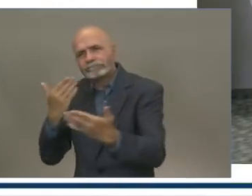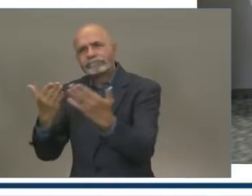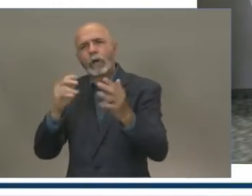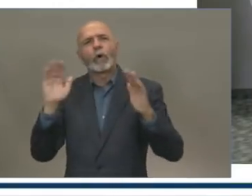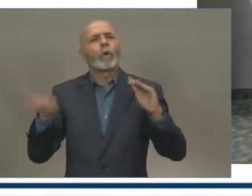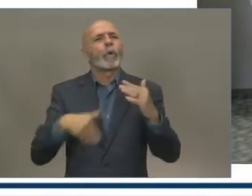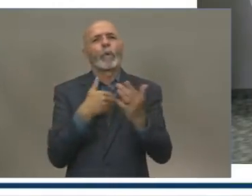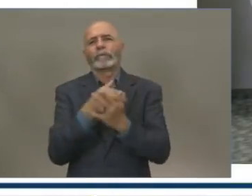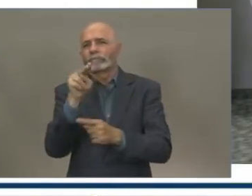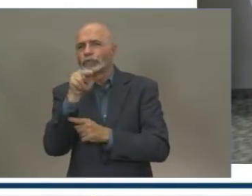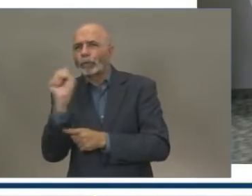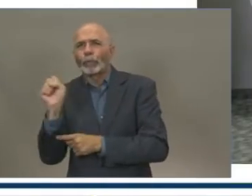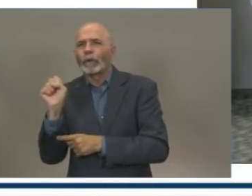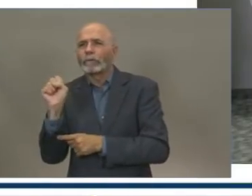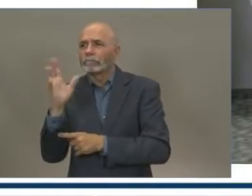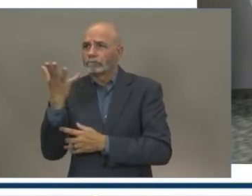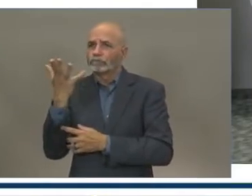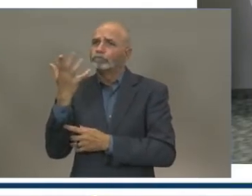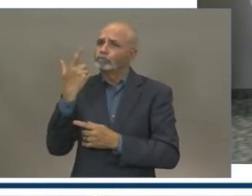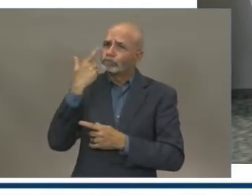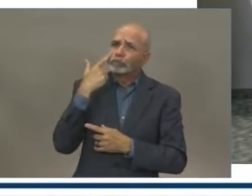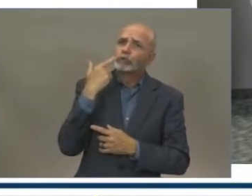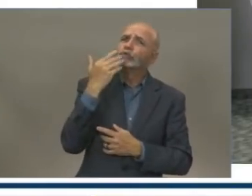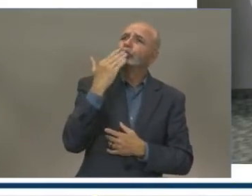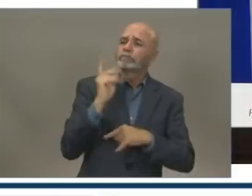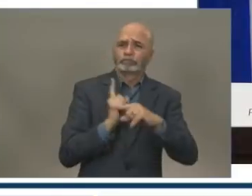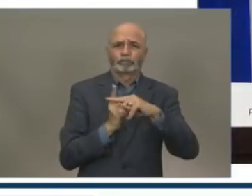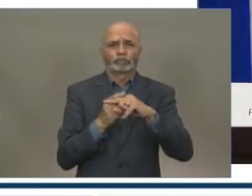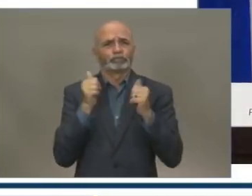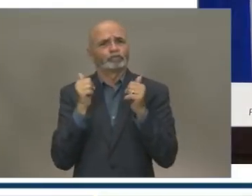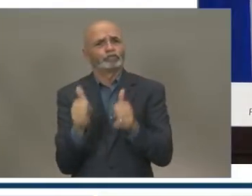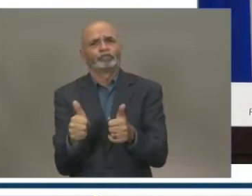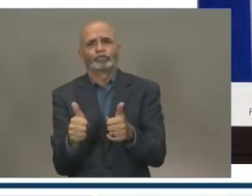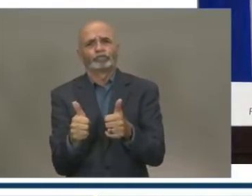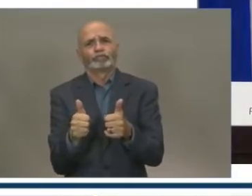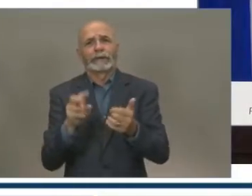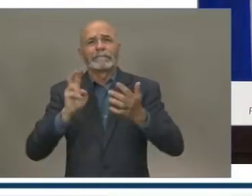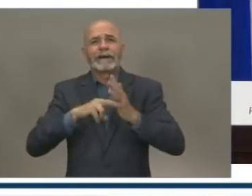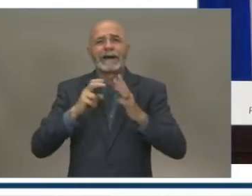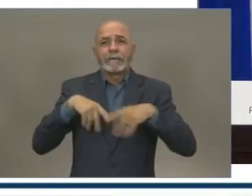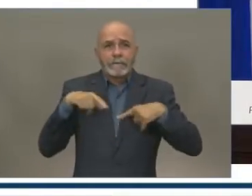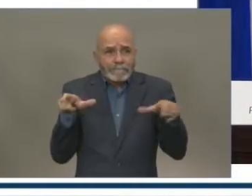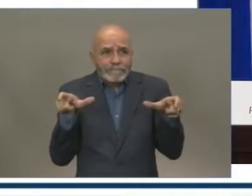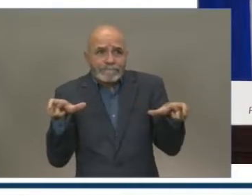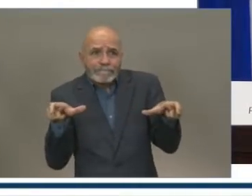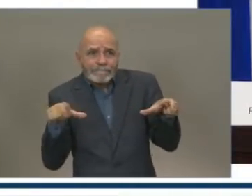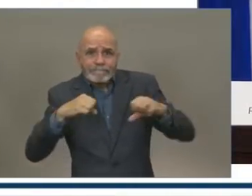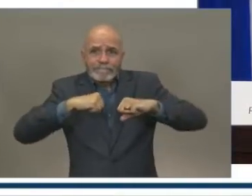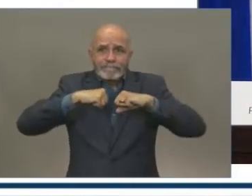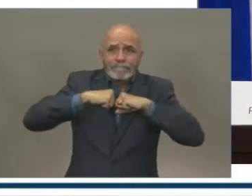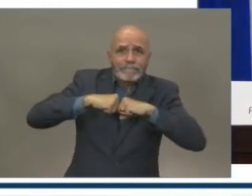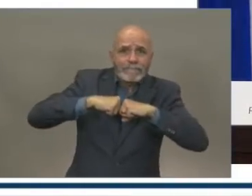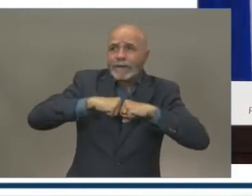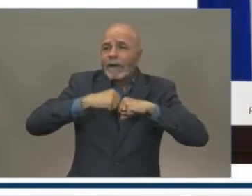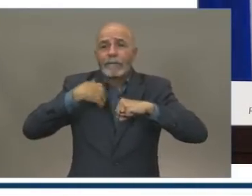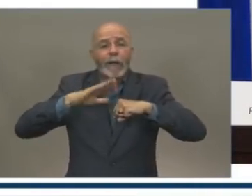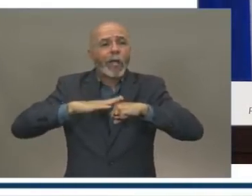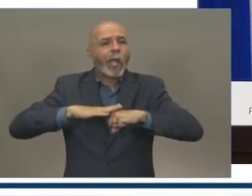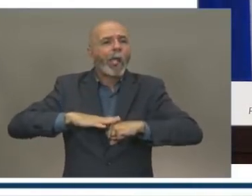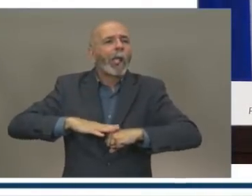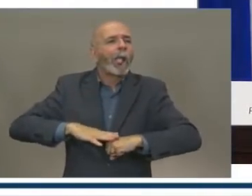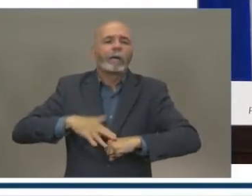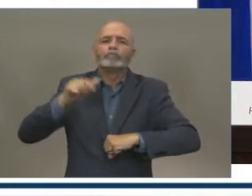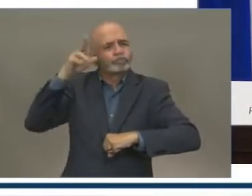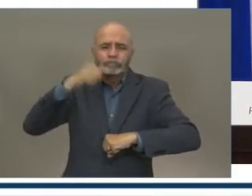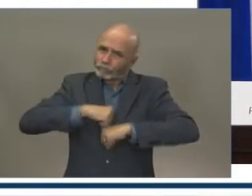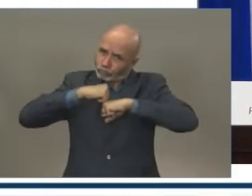but we can't let our guard down. And certainly, when it's time to act, we will act. And